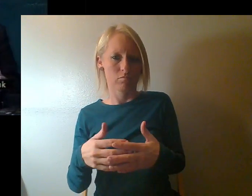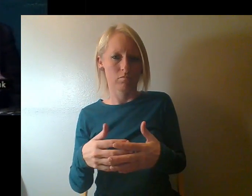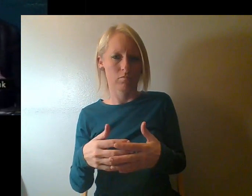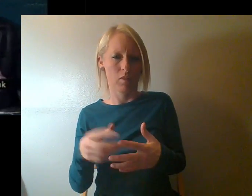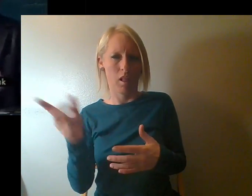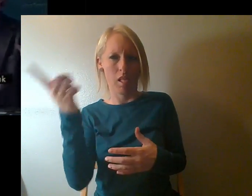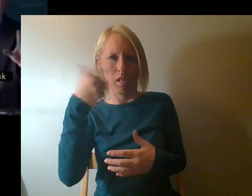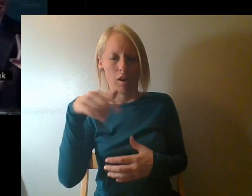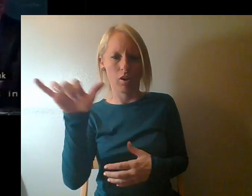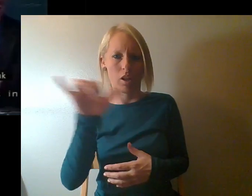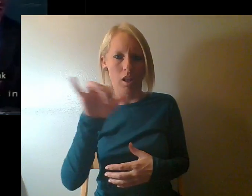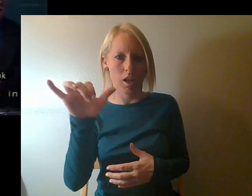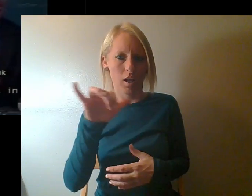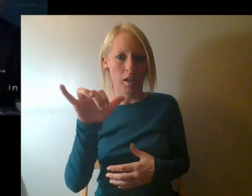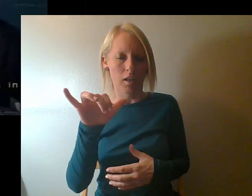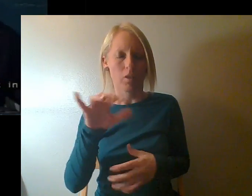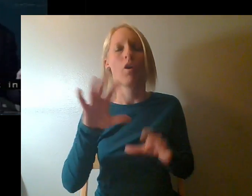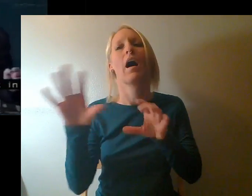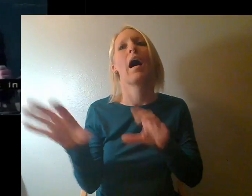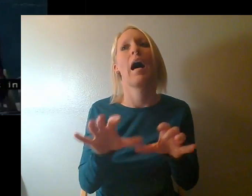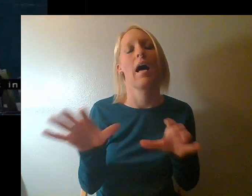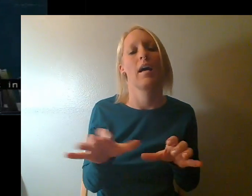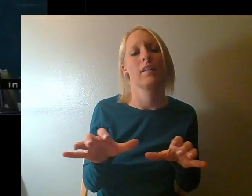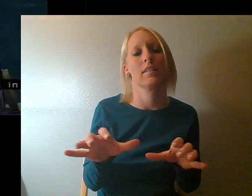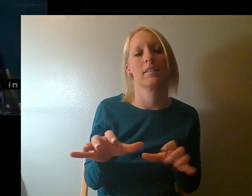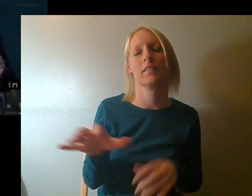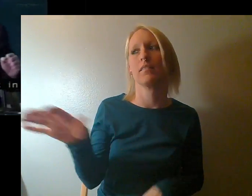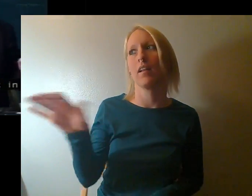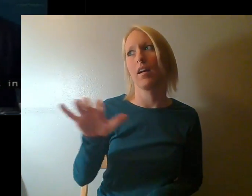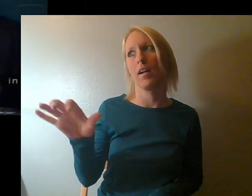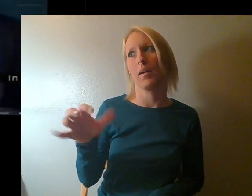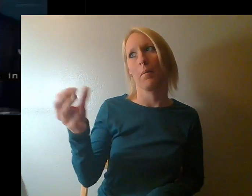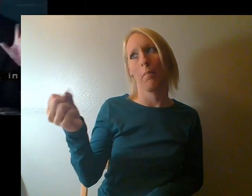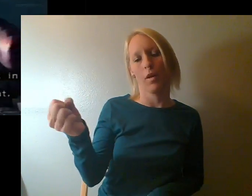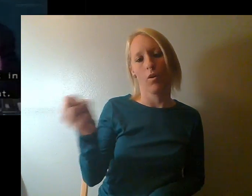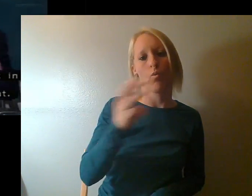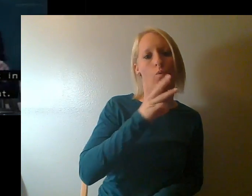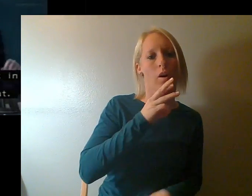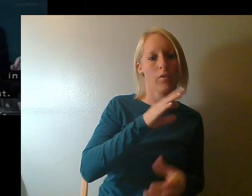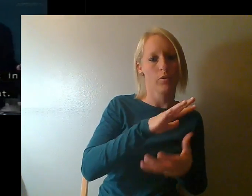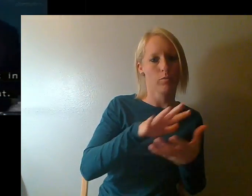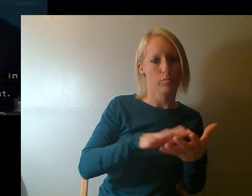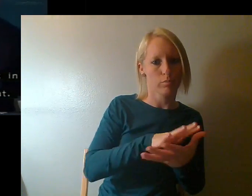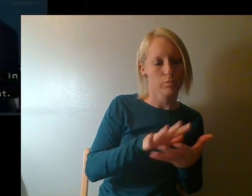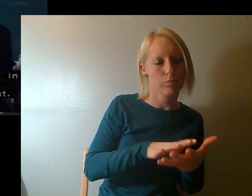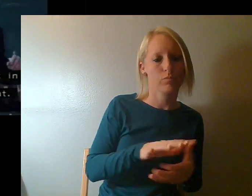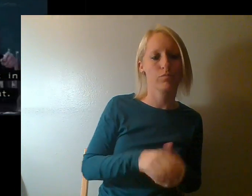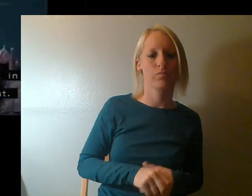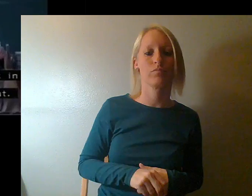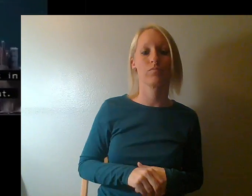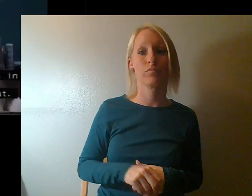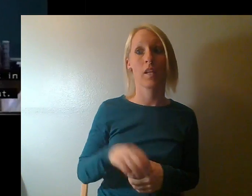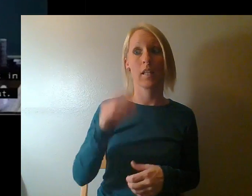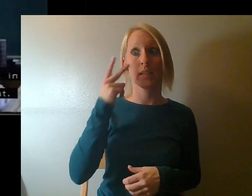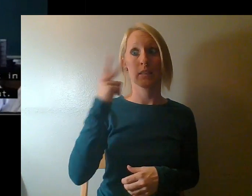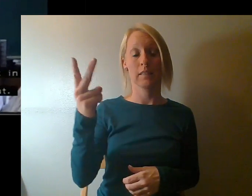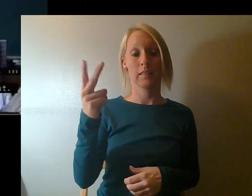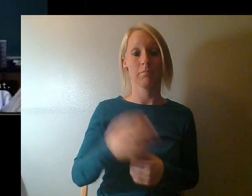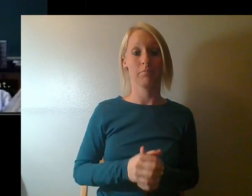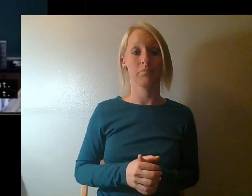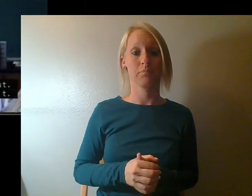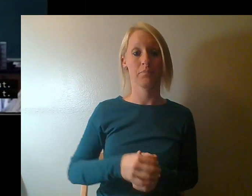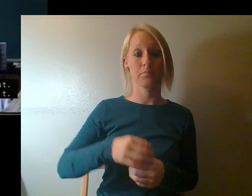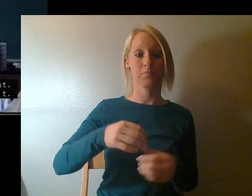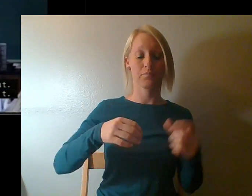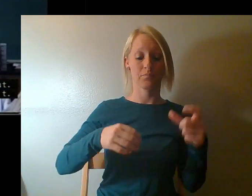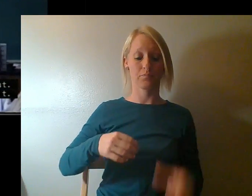right, it's gonna act like milk and water. Okay. All right. Well, let's see if we can find out. All right, so if I drop it